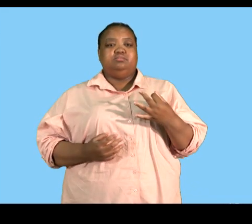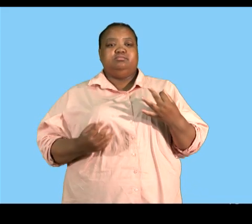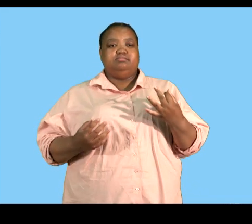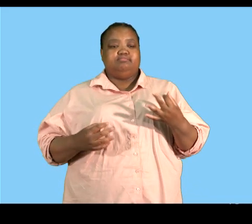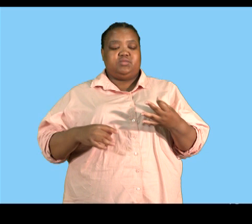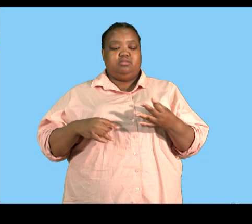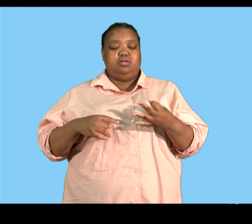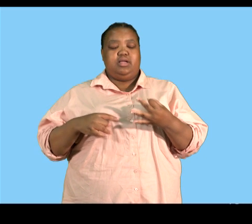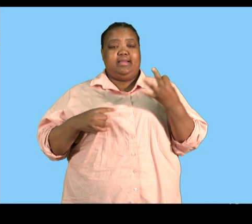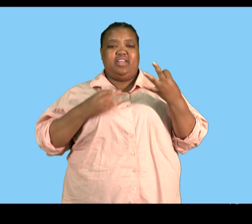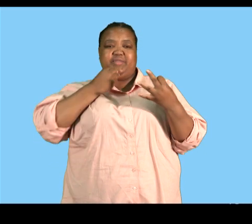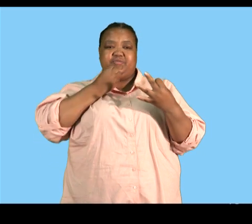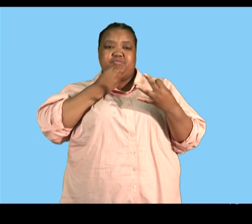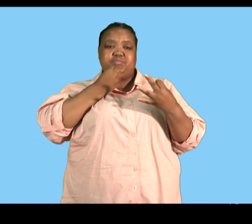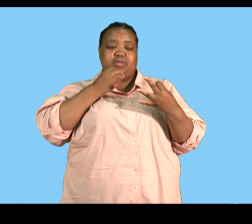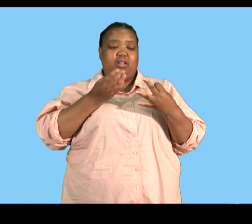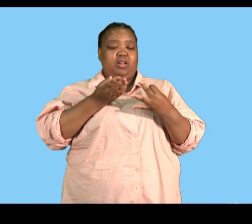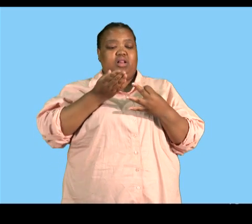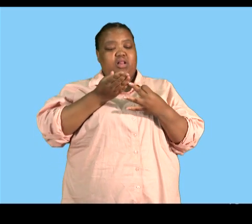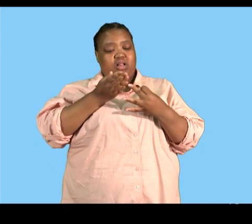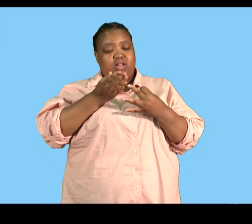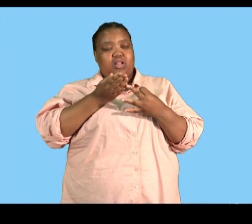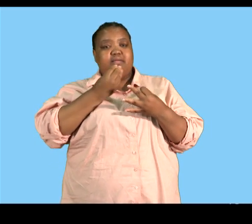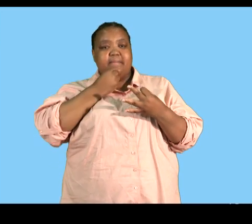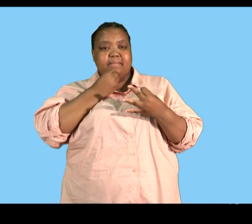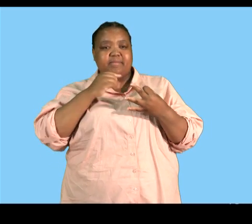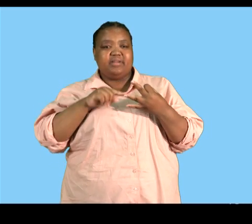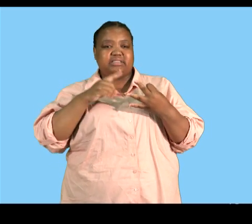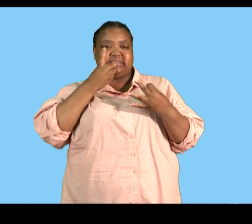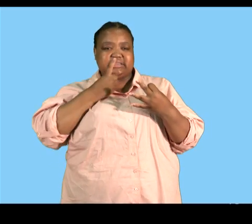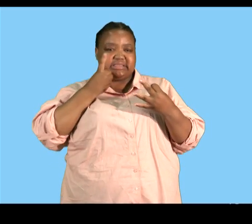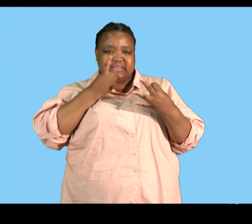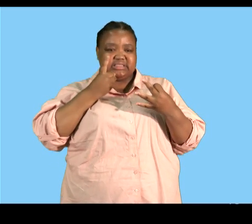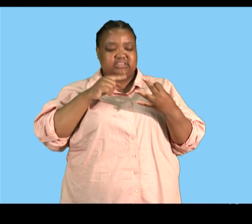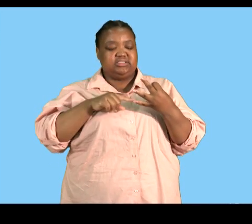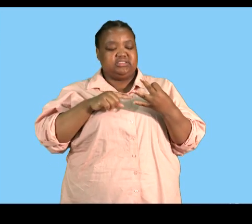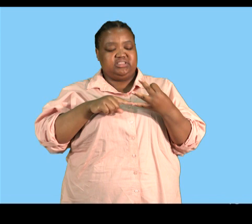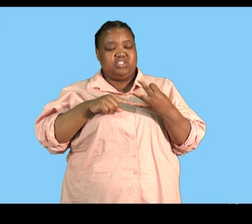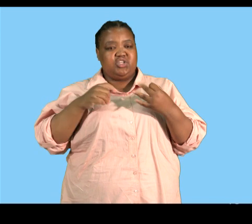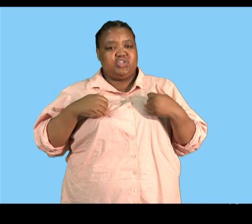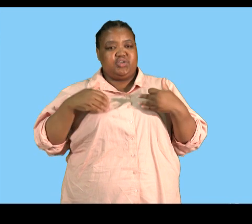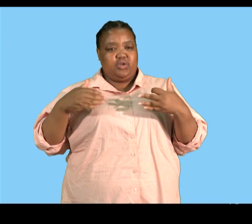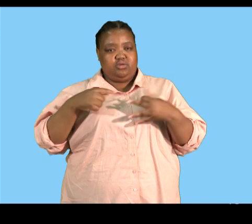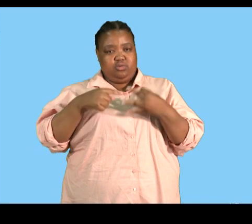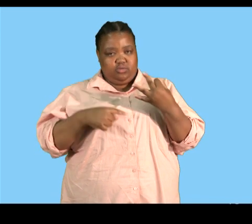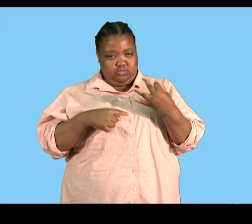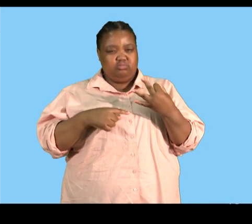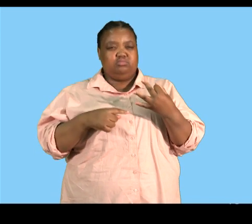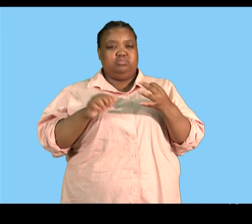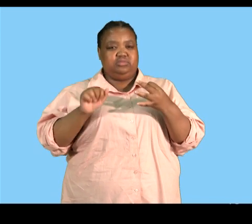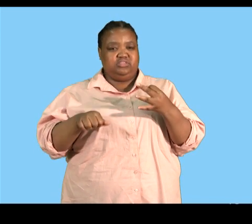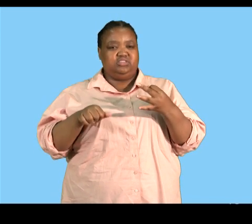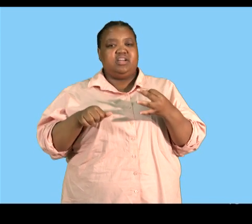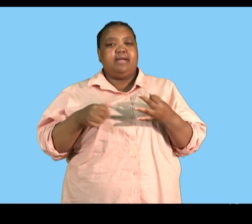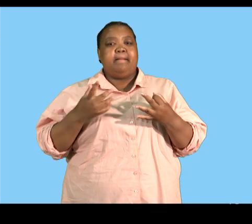3-course meal and the dance. It means to be accommodated in this event, each person will have to pay. Let's calculate that.